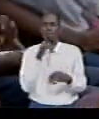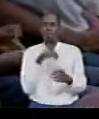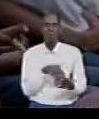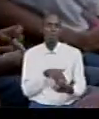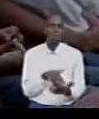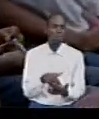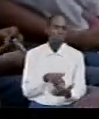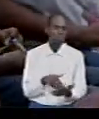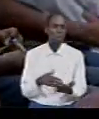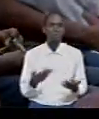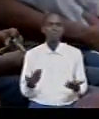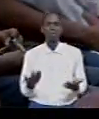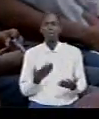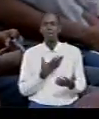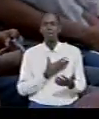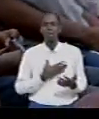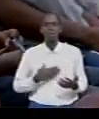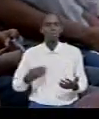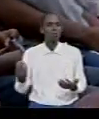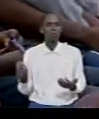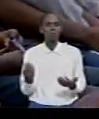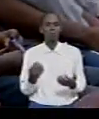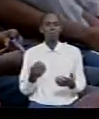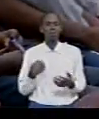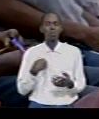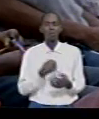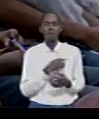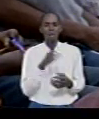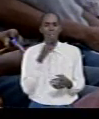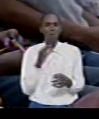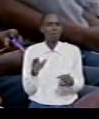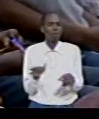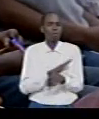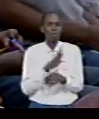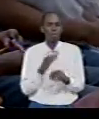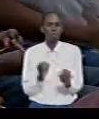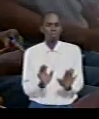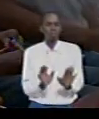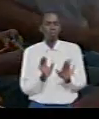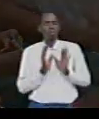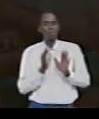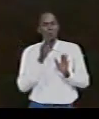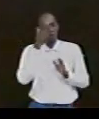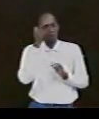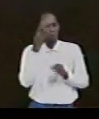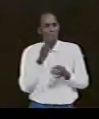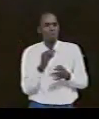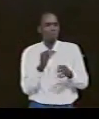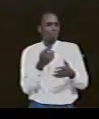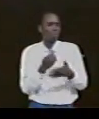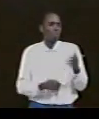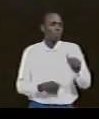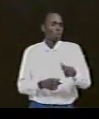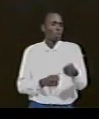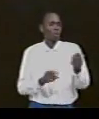and, you know, whatever. And then we're so timid and so fearful because of what anybody will